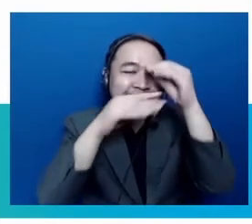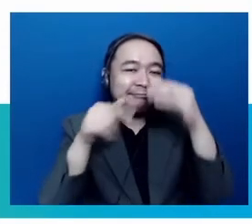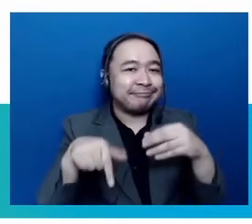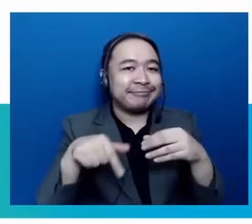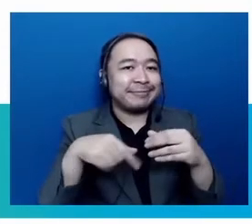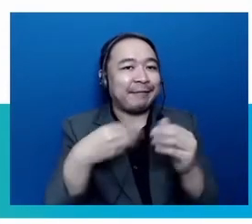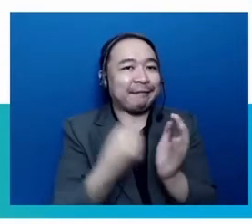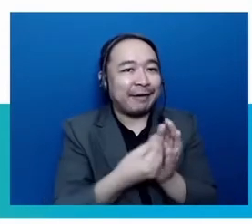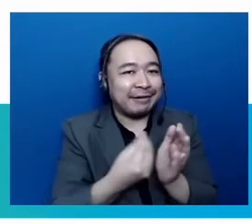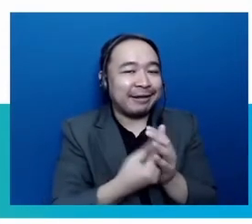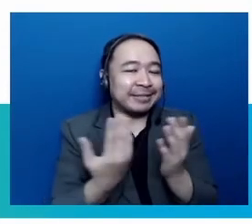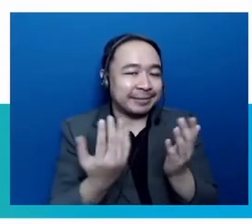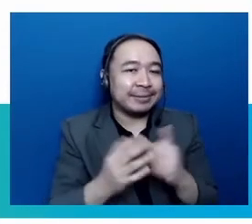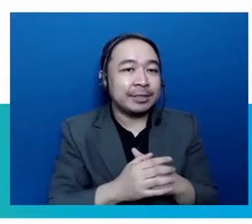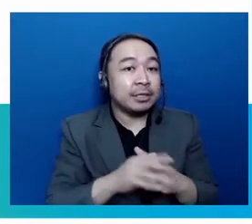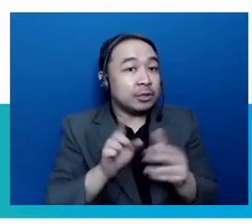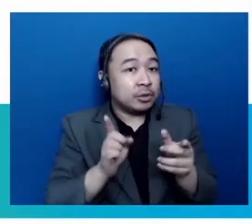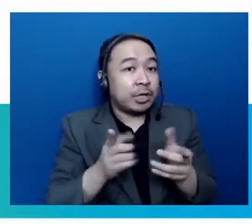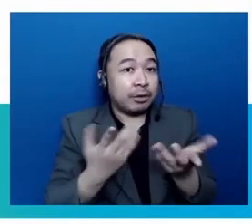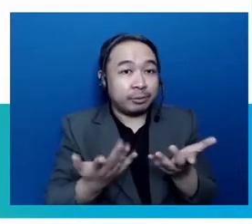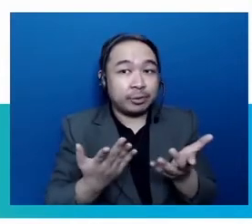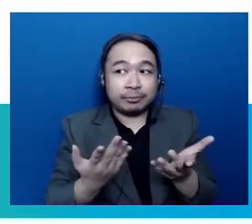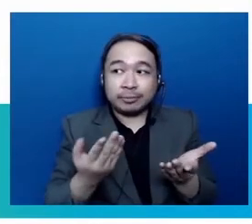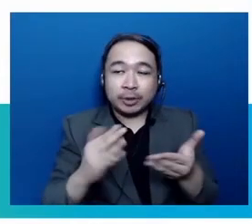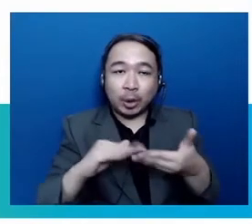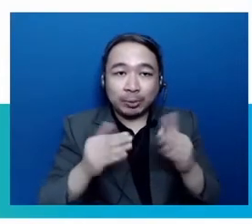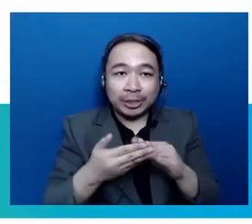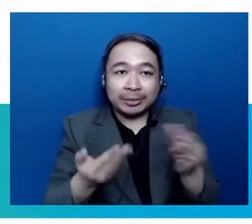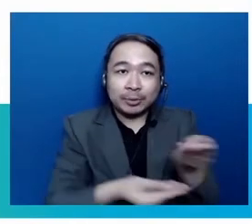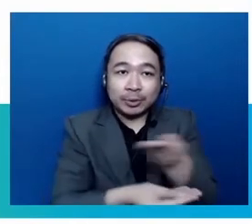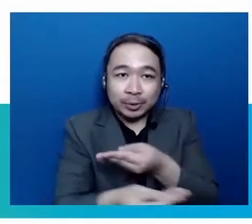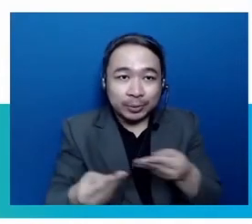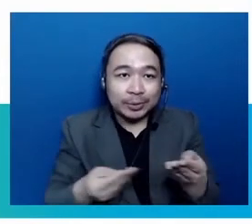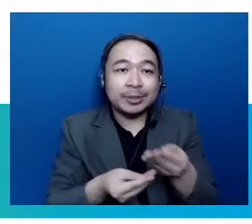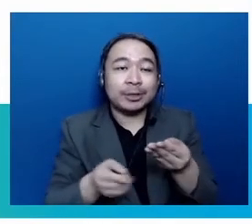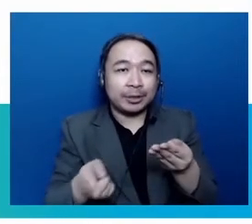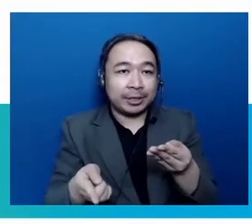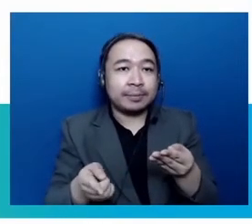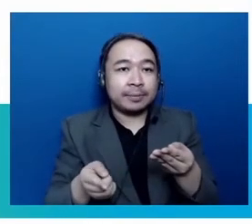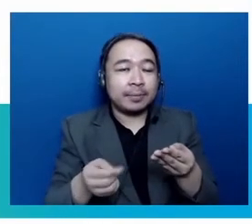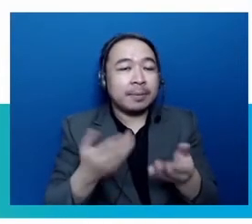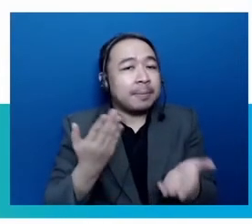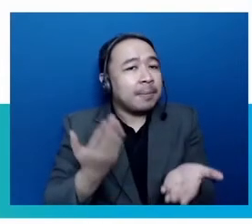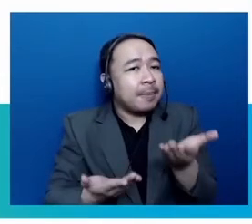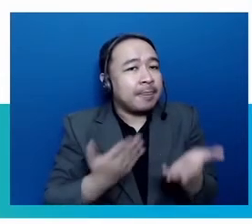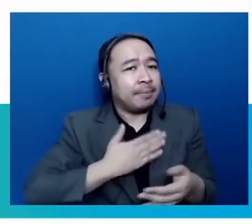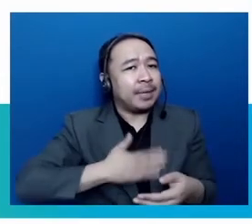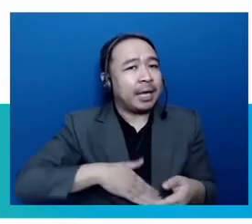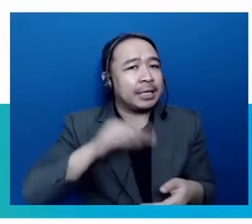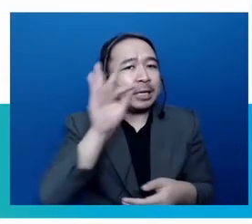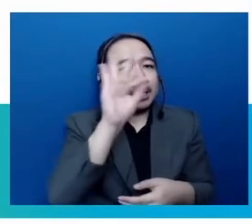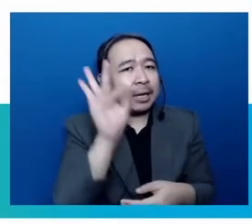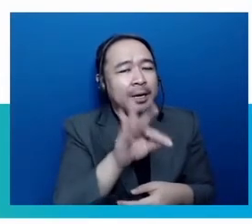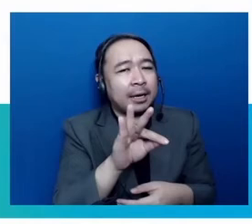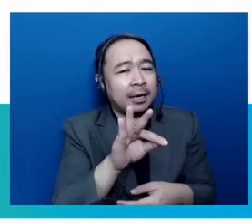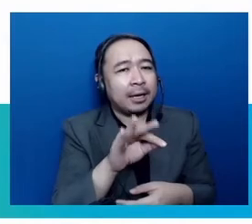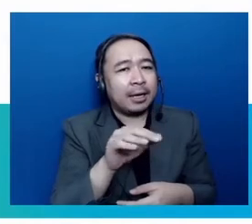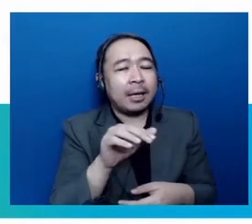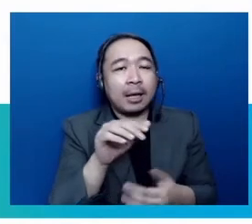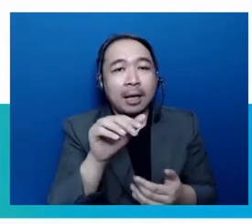Speaking of community engagement, let's just remain on that note. And maybe I'd like to ask Alu Ferretti and